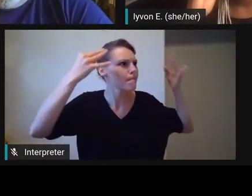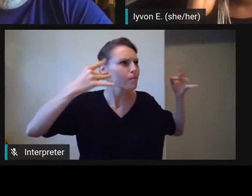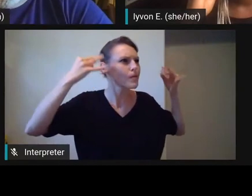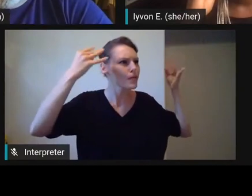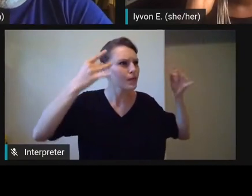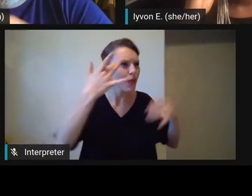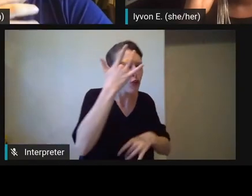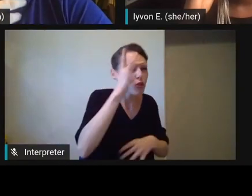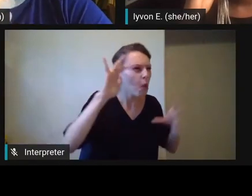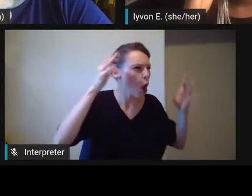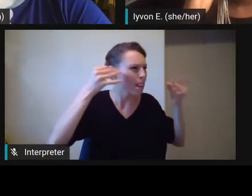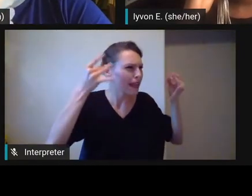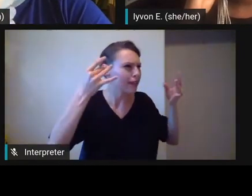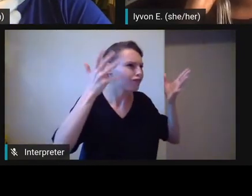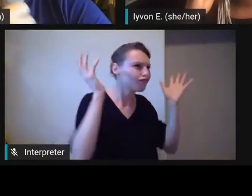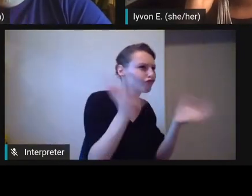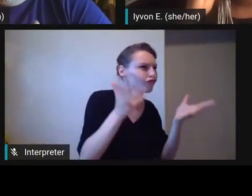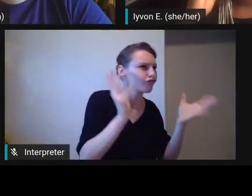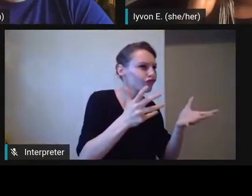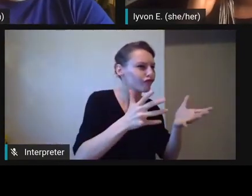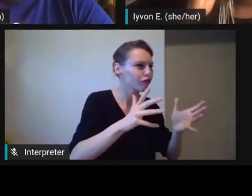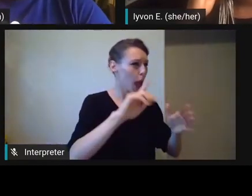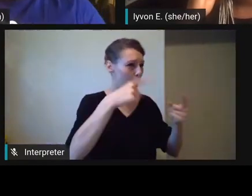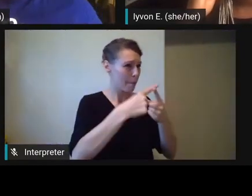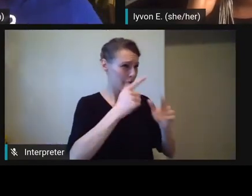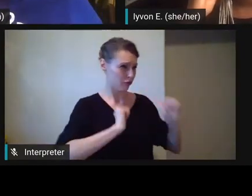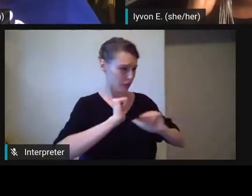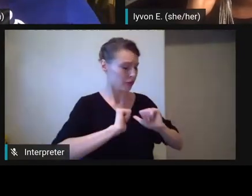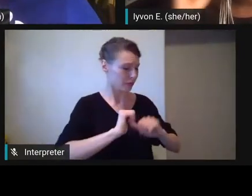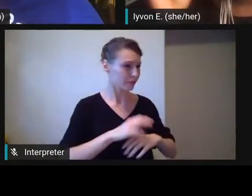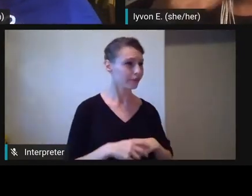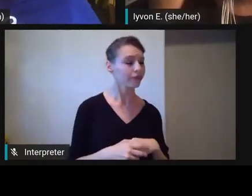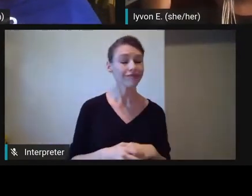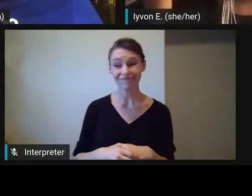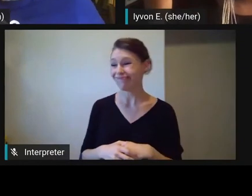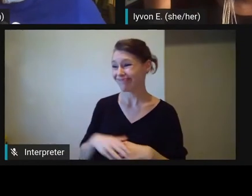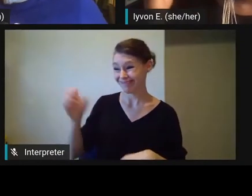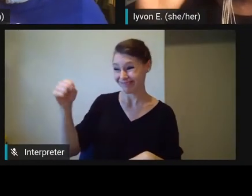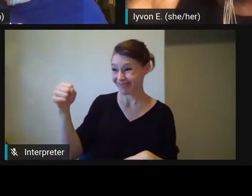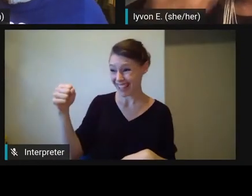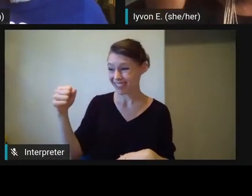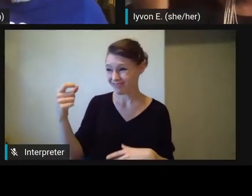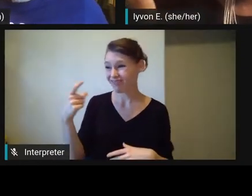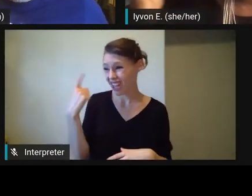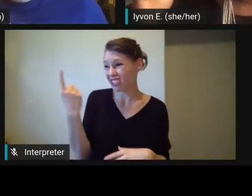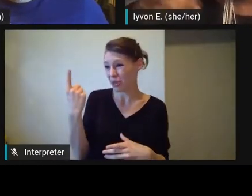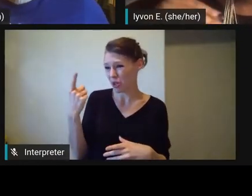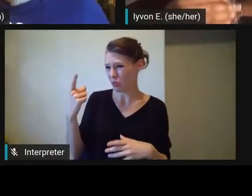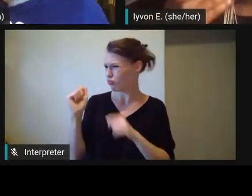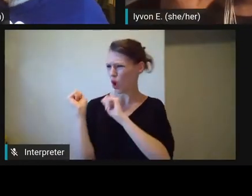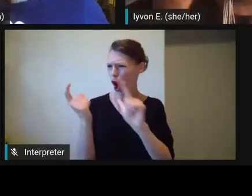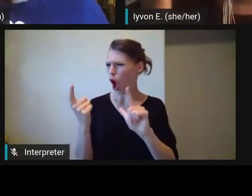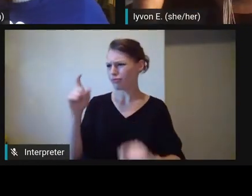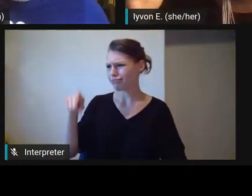shows. Right. Everyone, that is something we all need to lean in, especially, you know, when we can gather again and